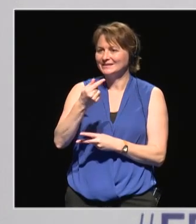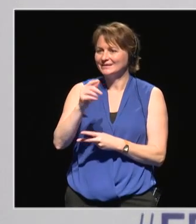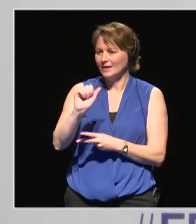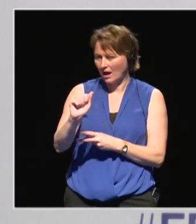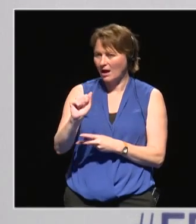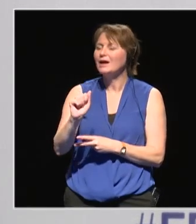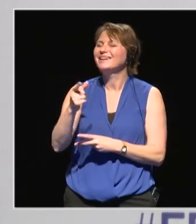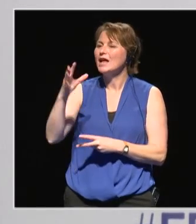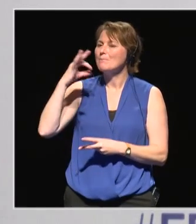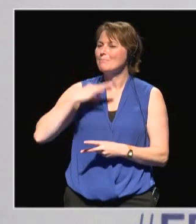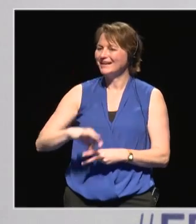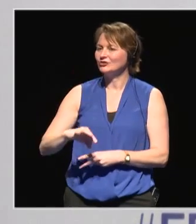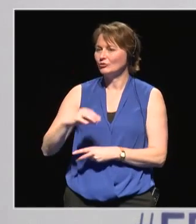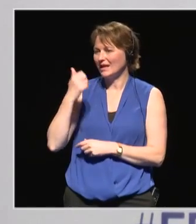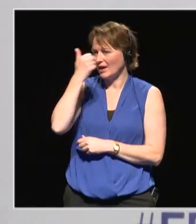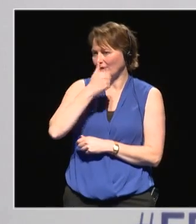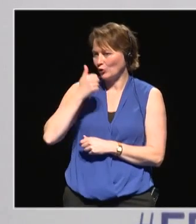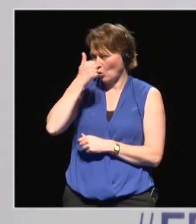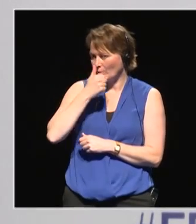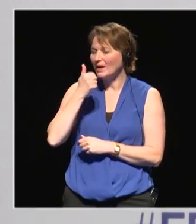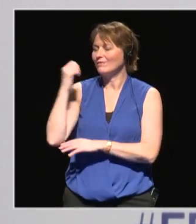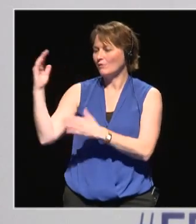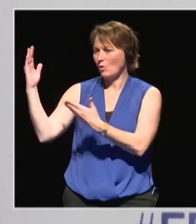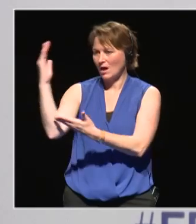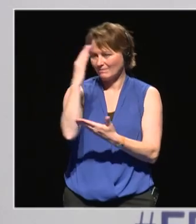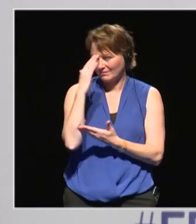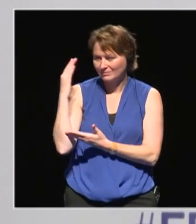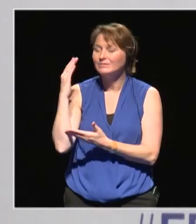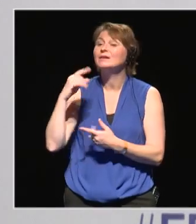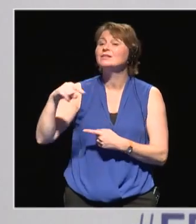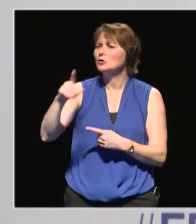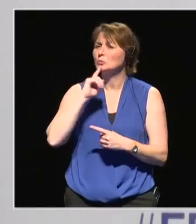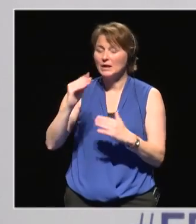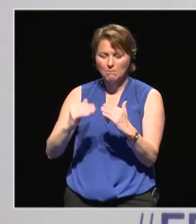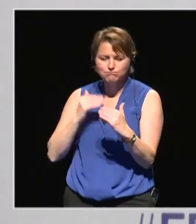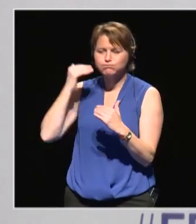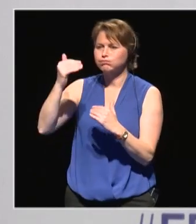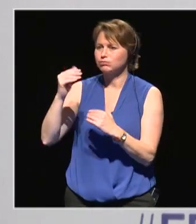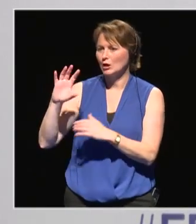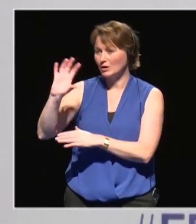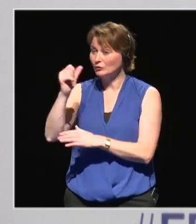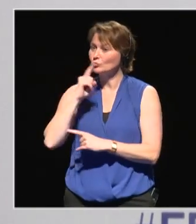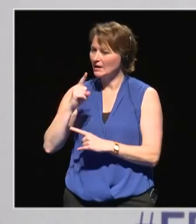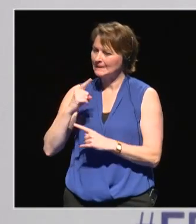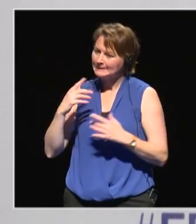in Ethiopia, and one of the most progressive countries and most progressive ministries in trying